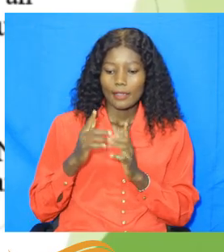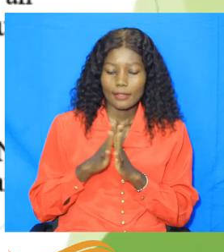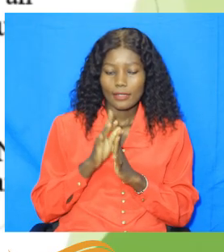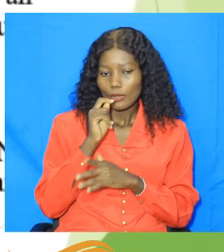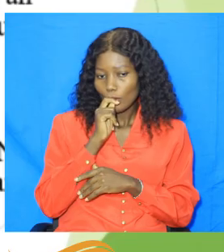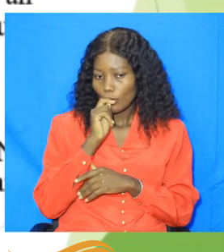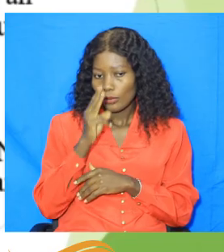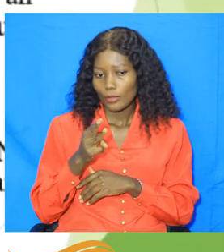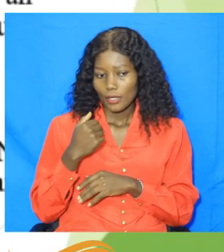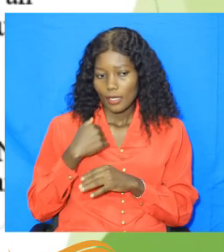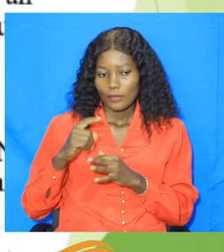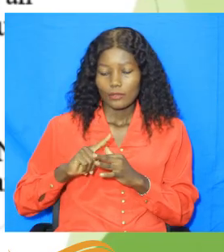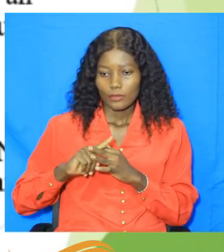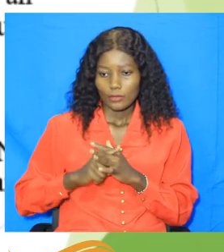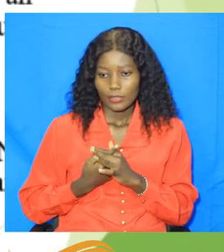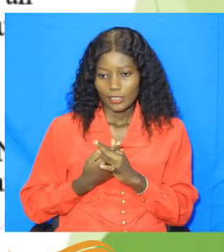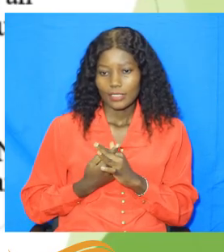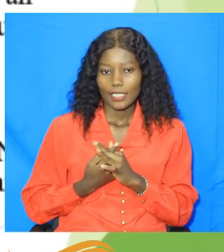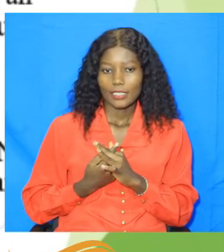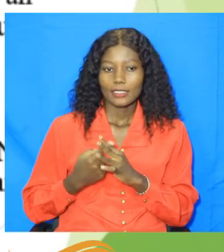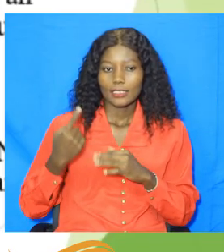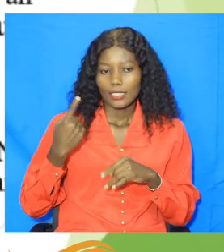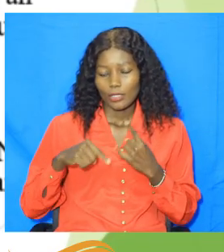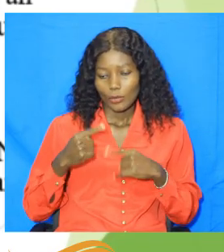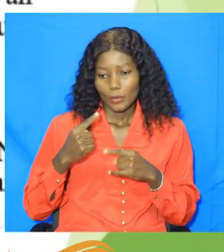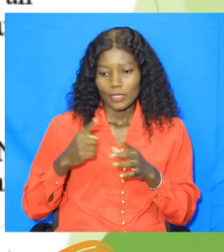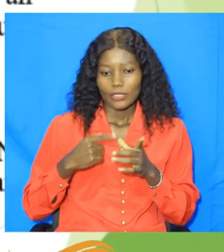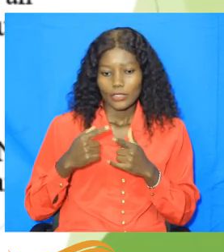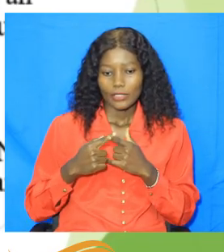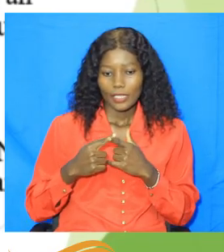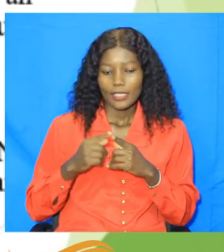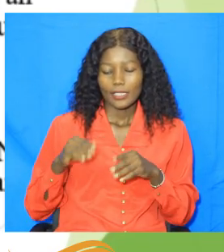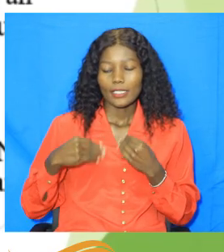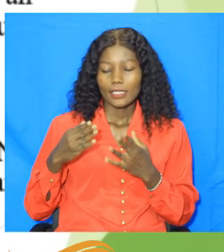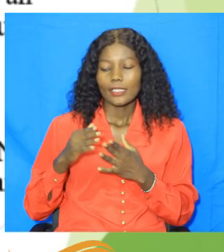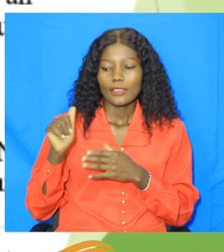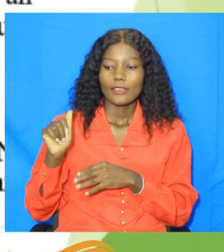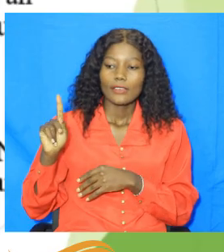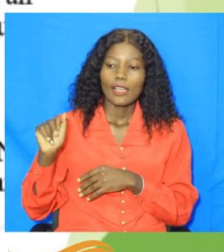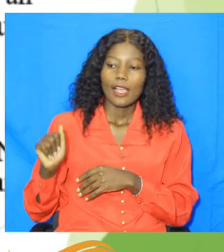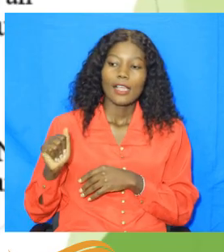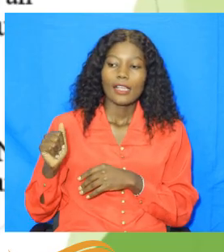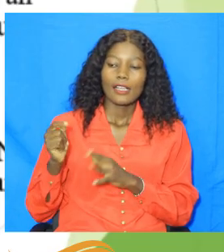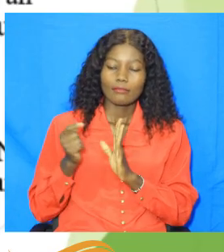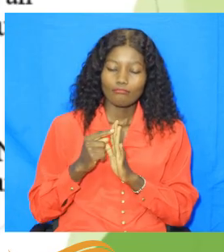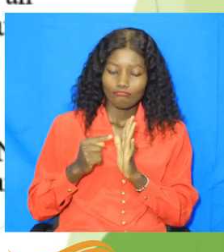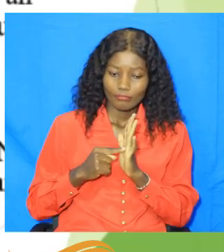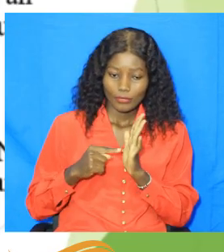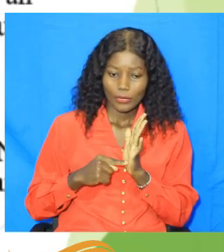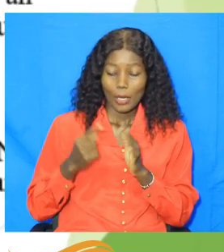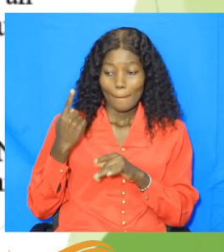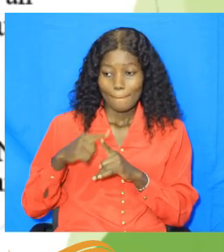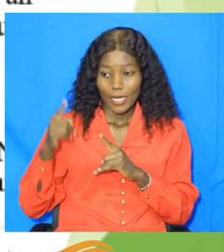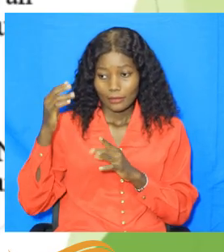stop the bout, and give Aka the score. But in